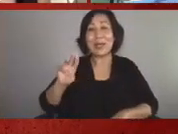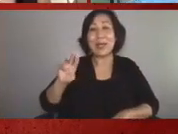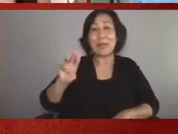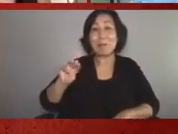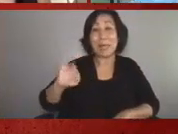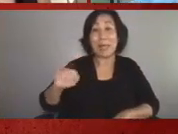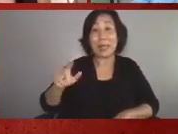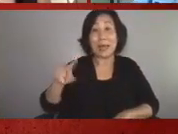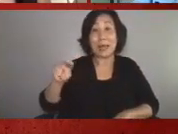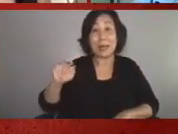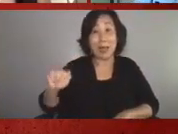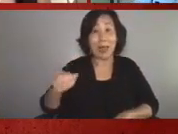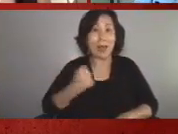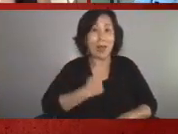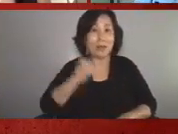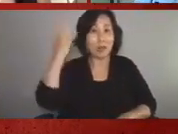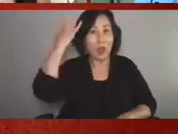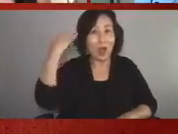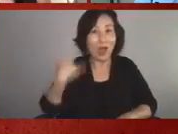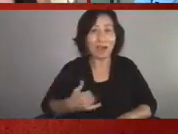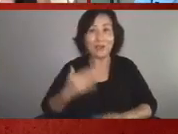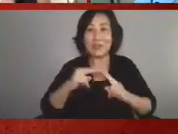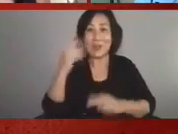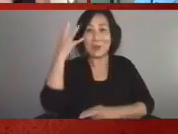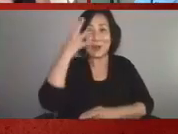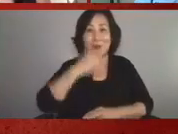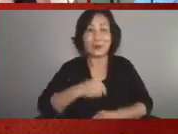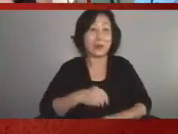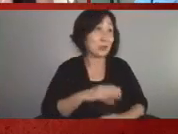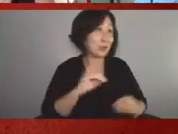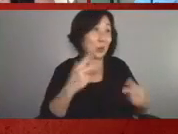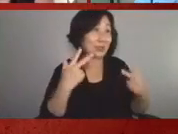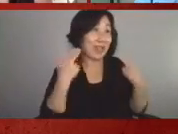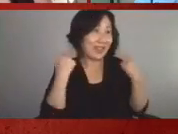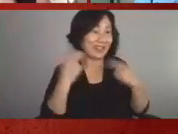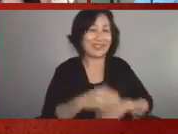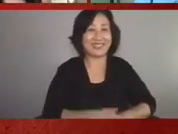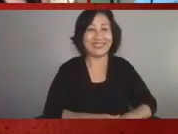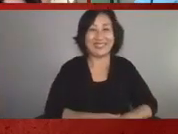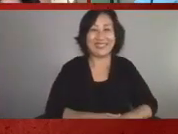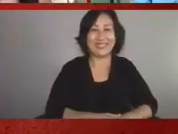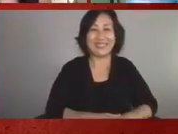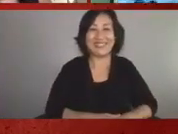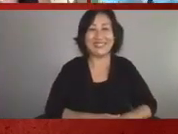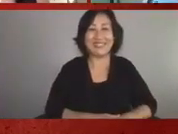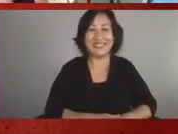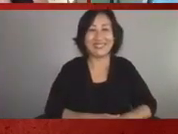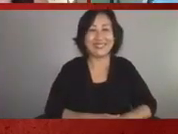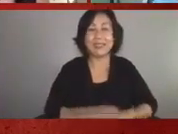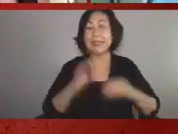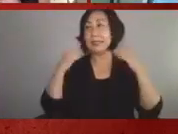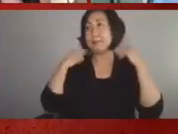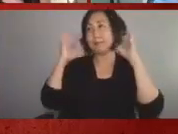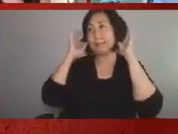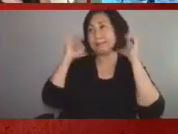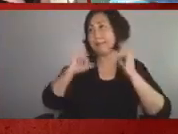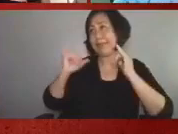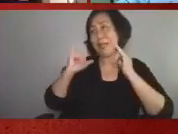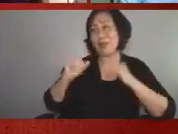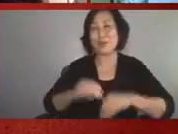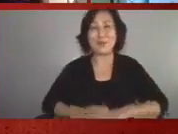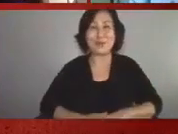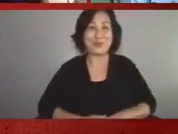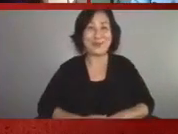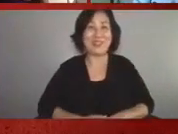your long hair, very, very beautiful. Because no one's cut it. No one's cut it. Me neither.